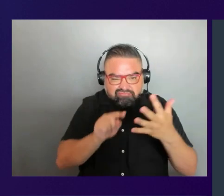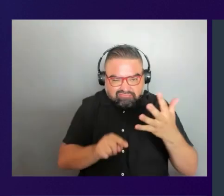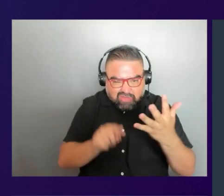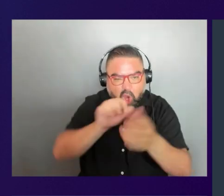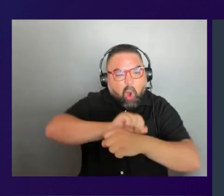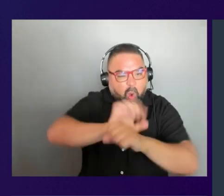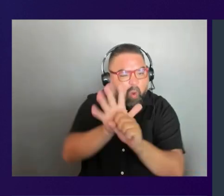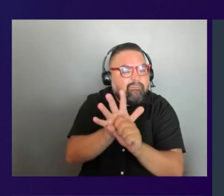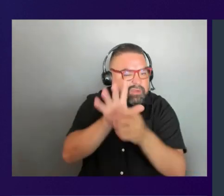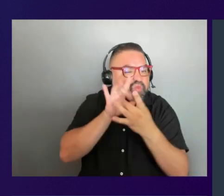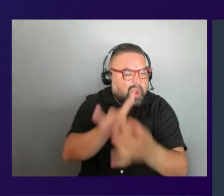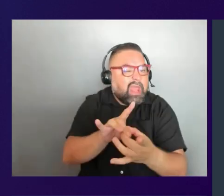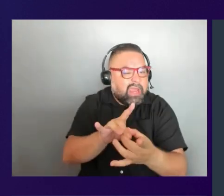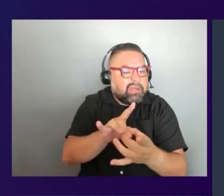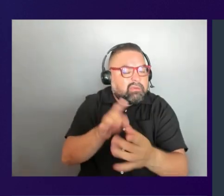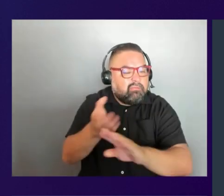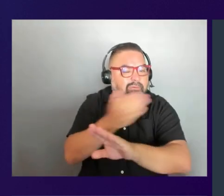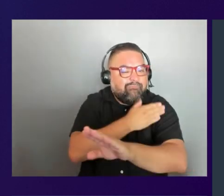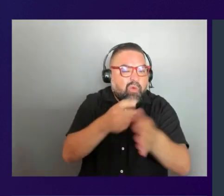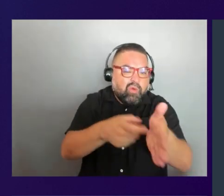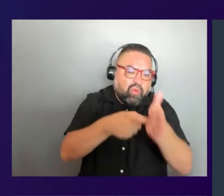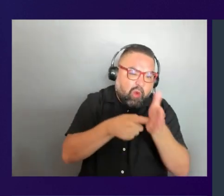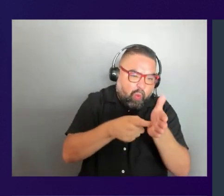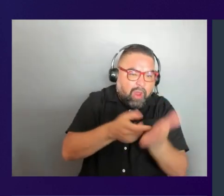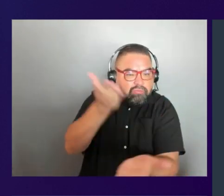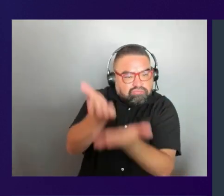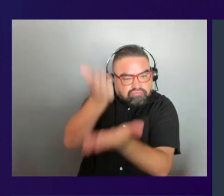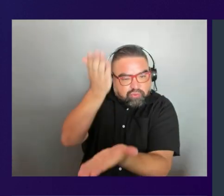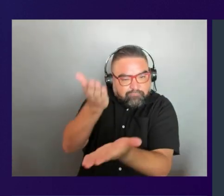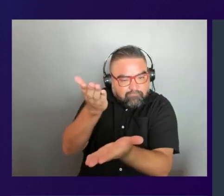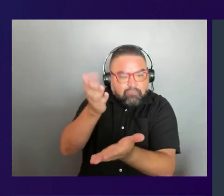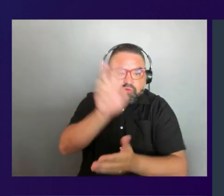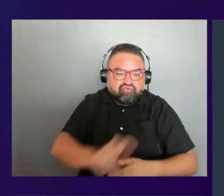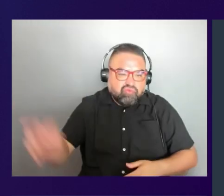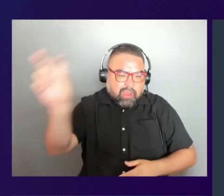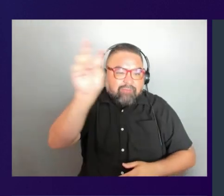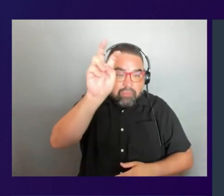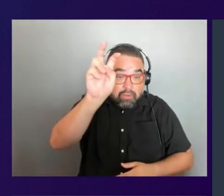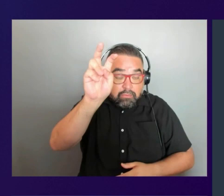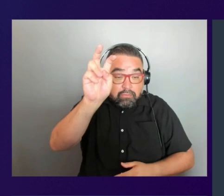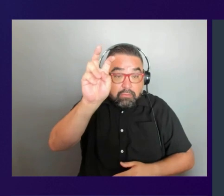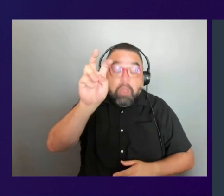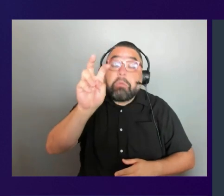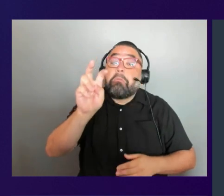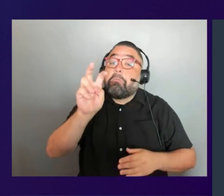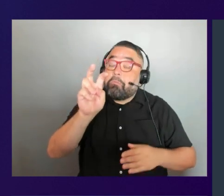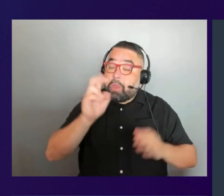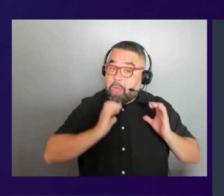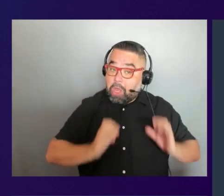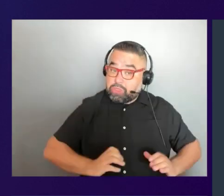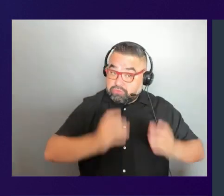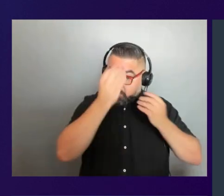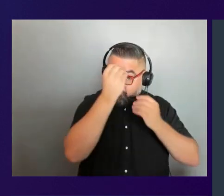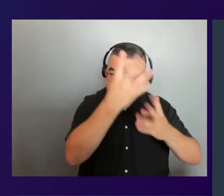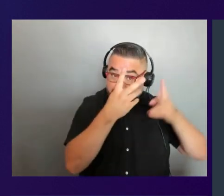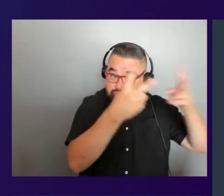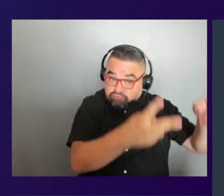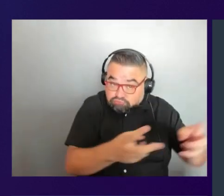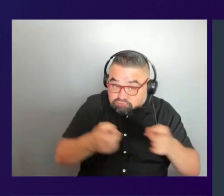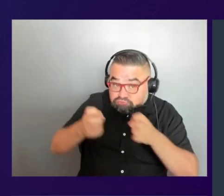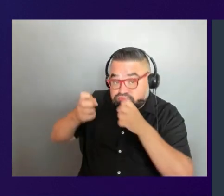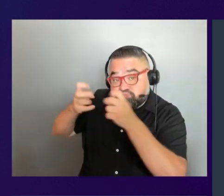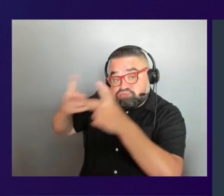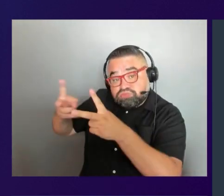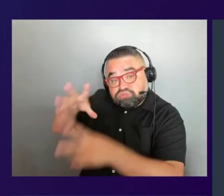may be or were required for EU travel. That documentation is uploaded by customers and is securely stored inside